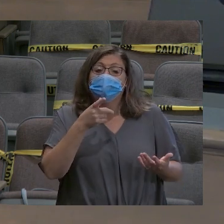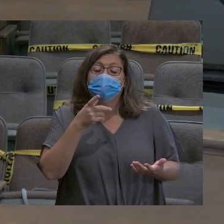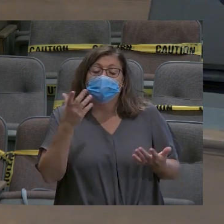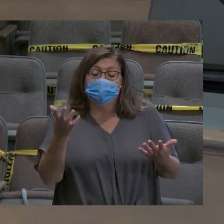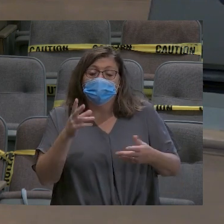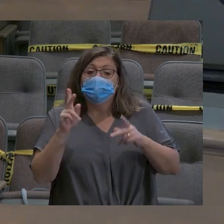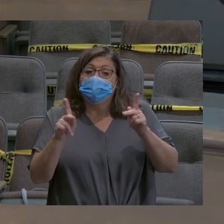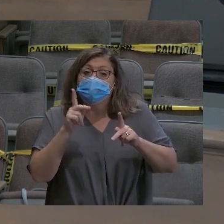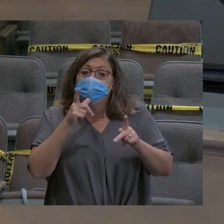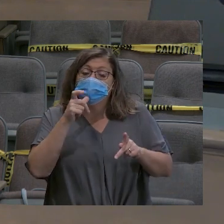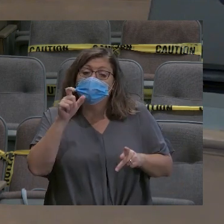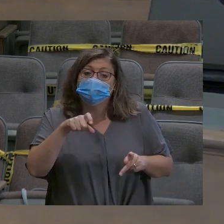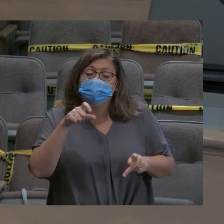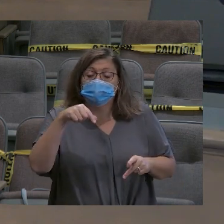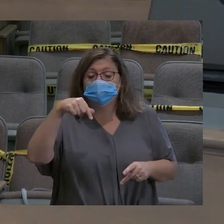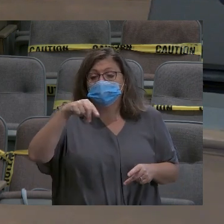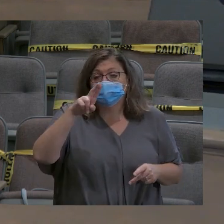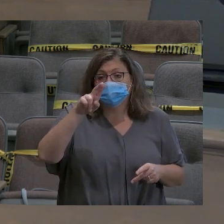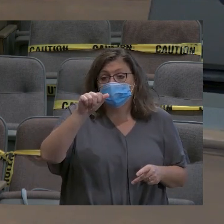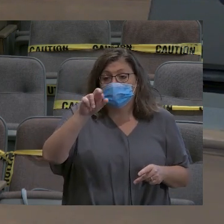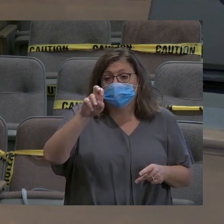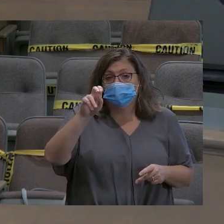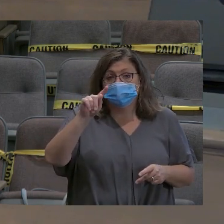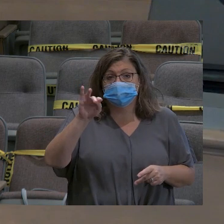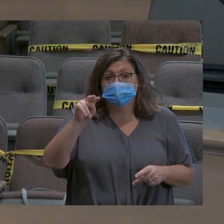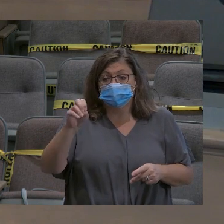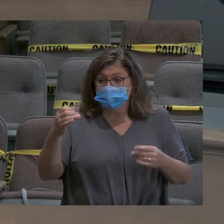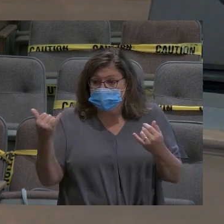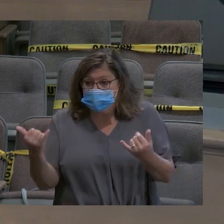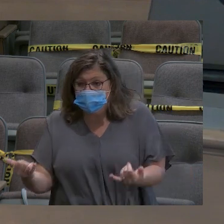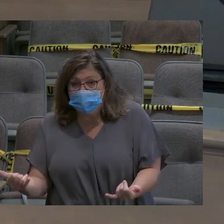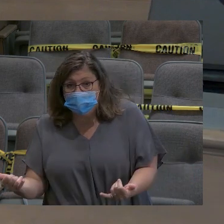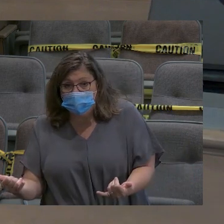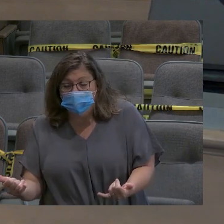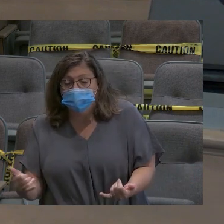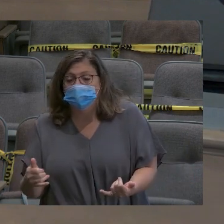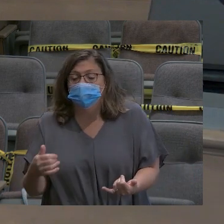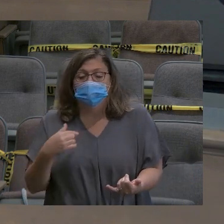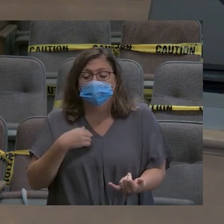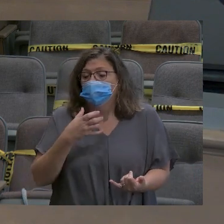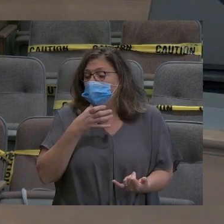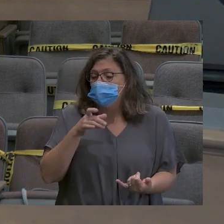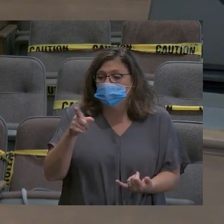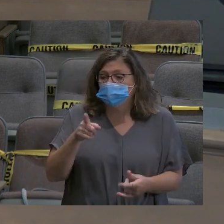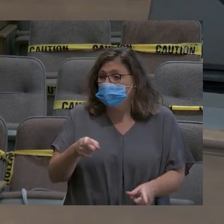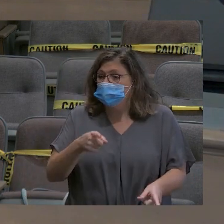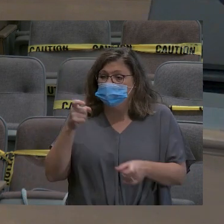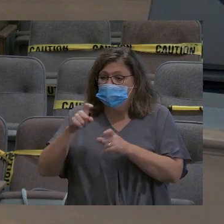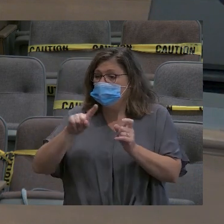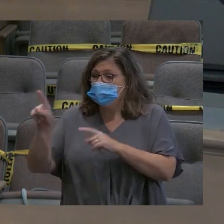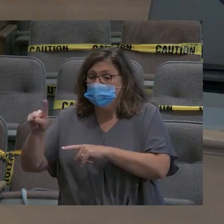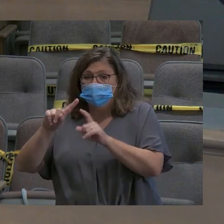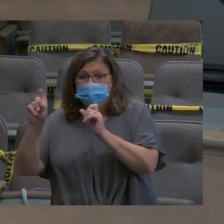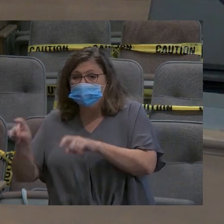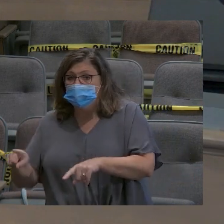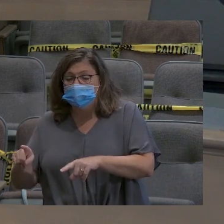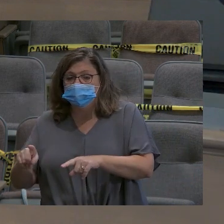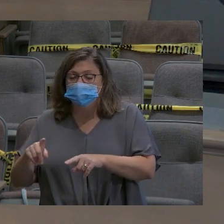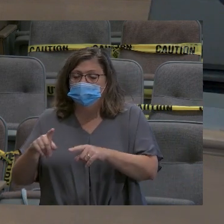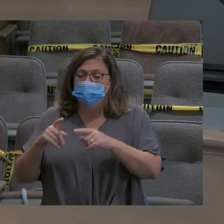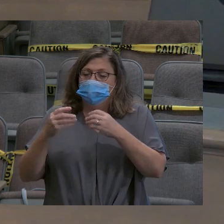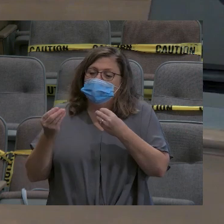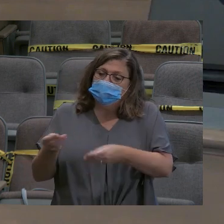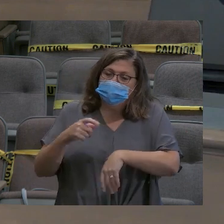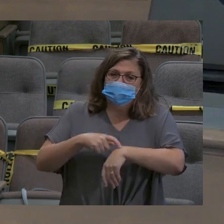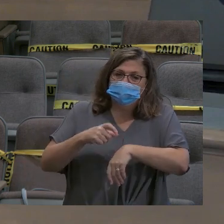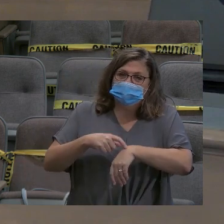you to be tested, but generally, we don't want you to get tested immediately after exposure. And the reason is because of what I said